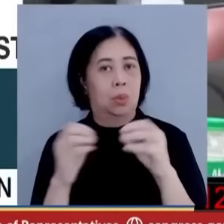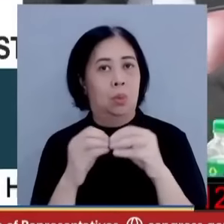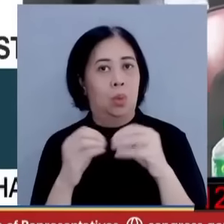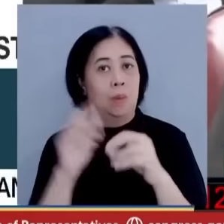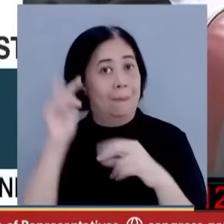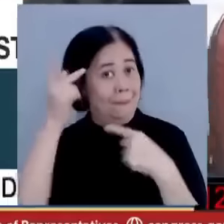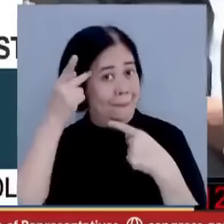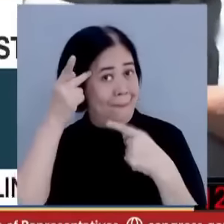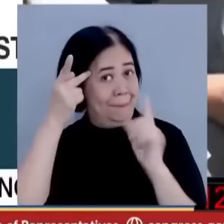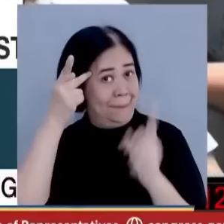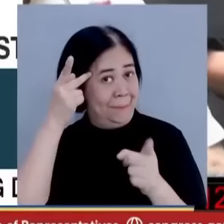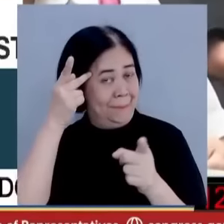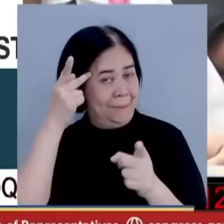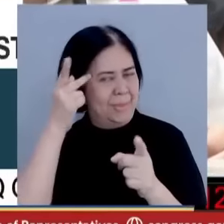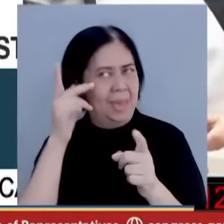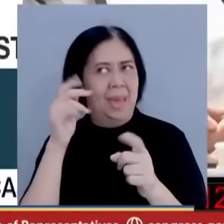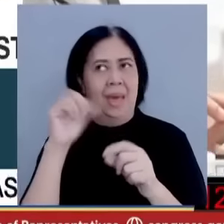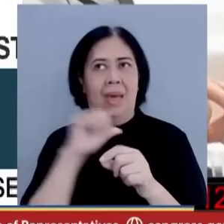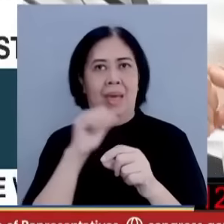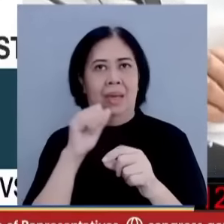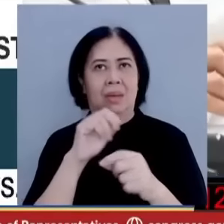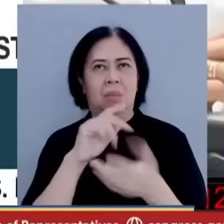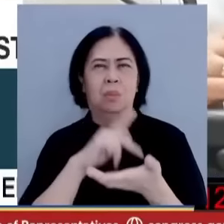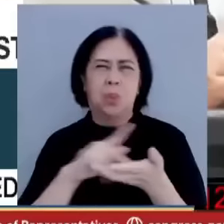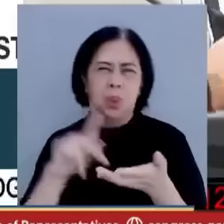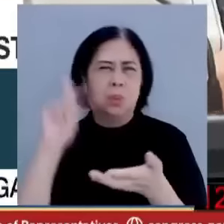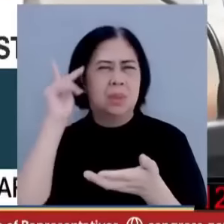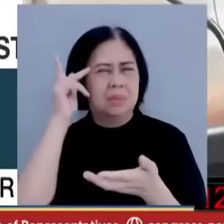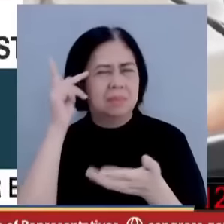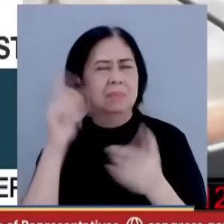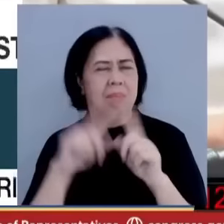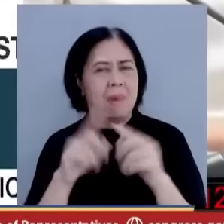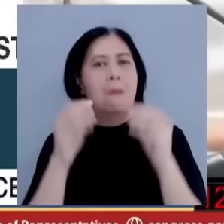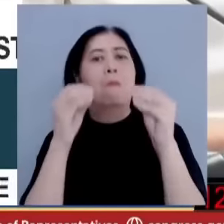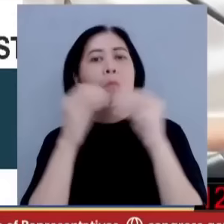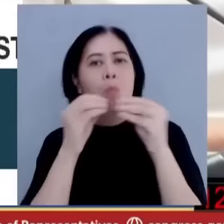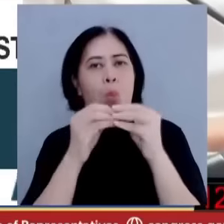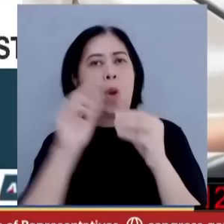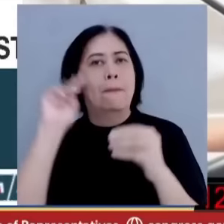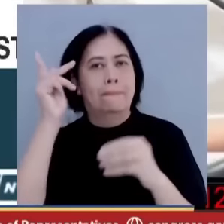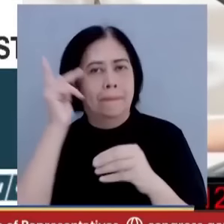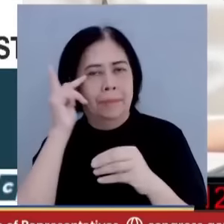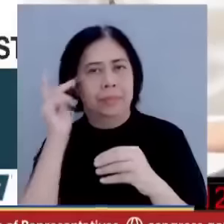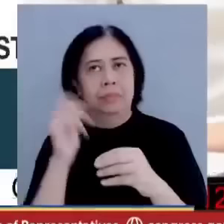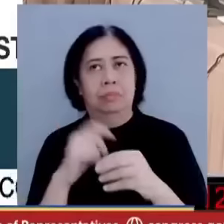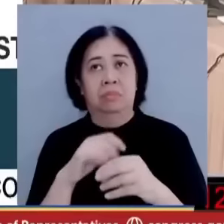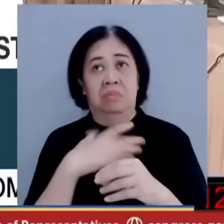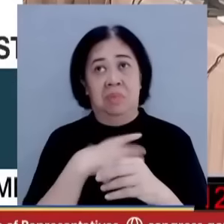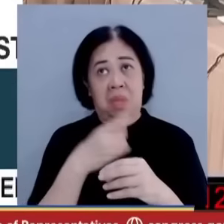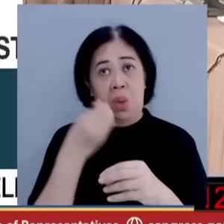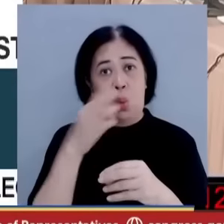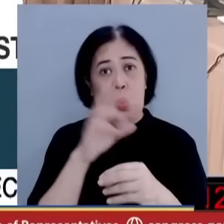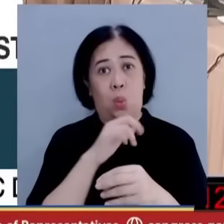no? I don't want to think it's pure politics, but it's more politics, whether we like it or not,